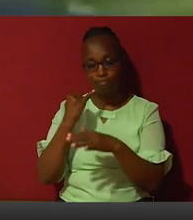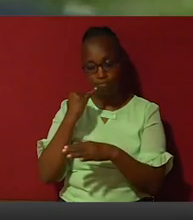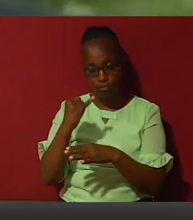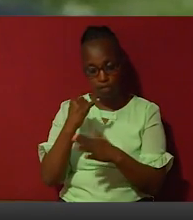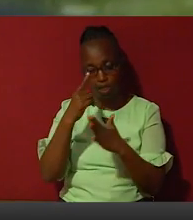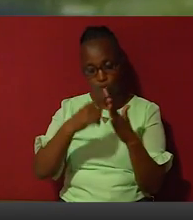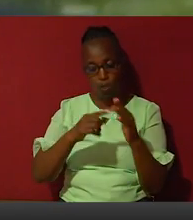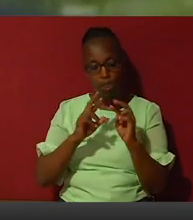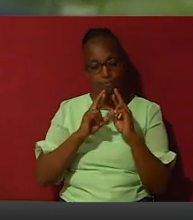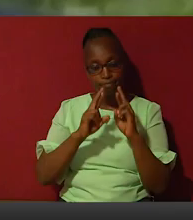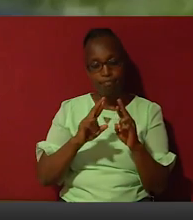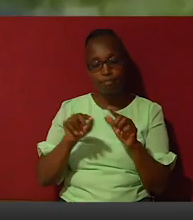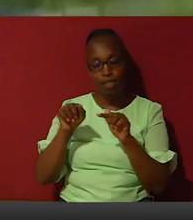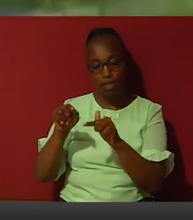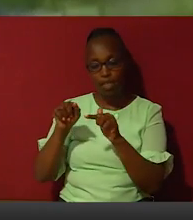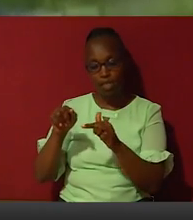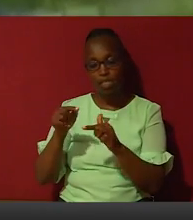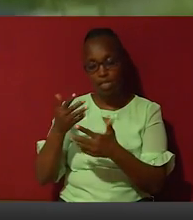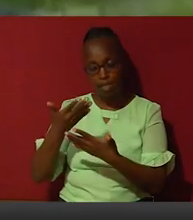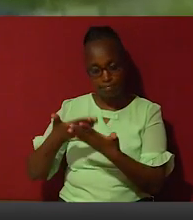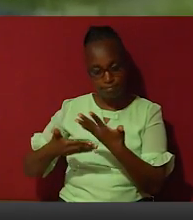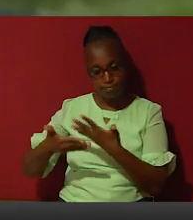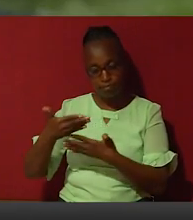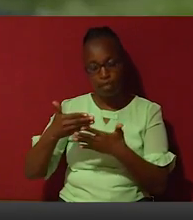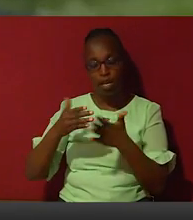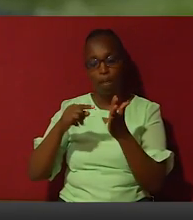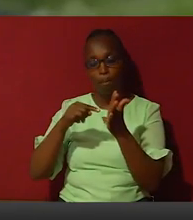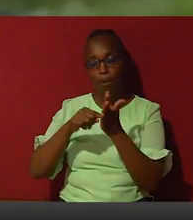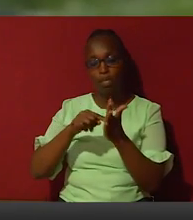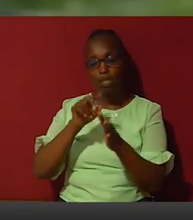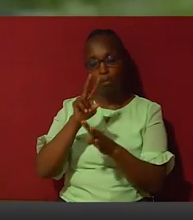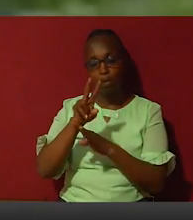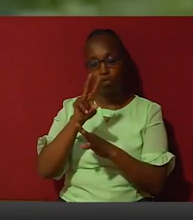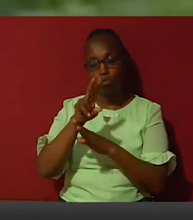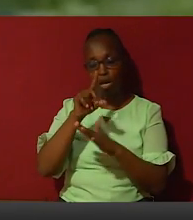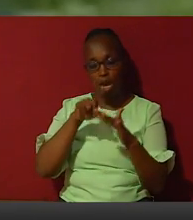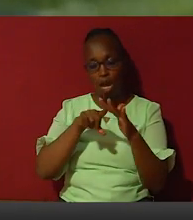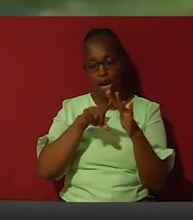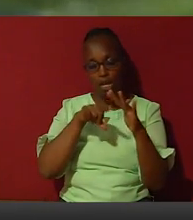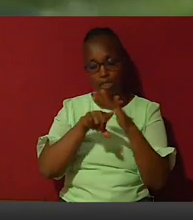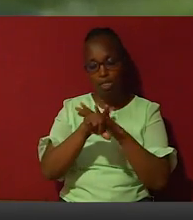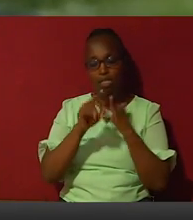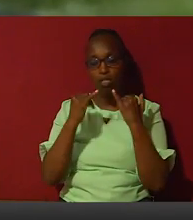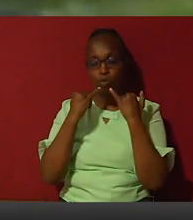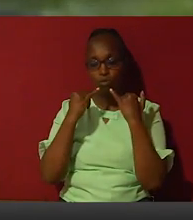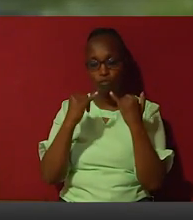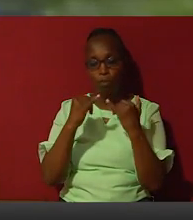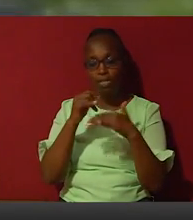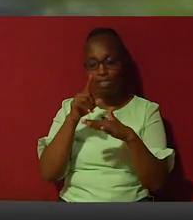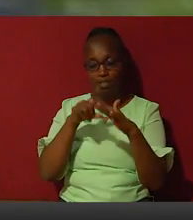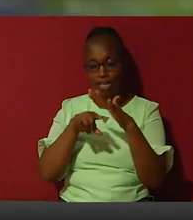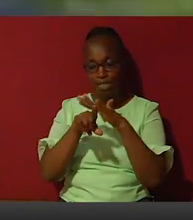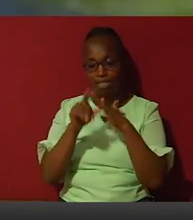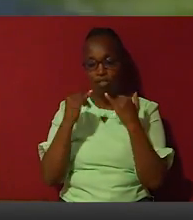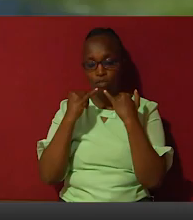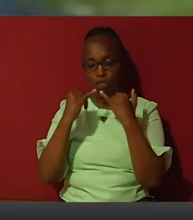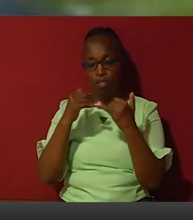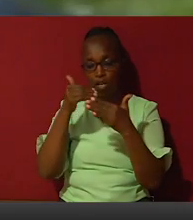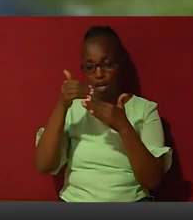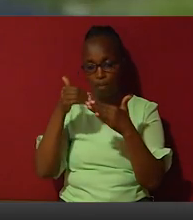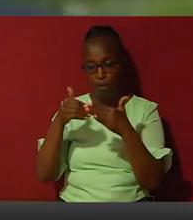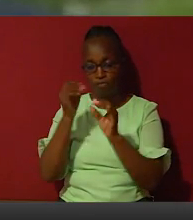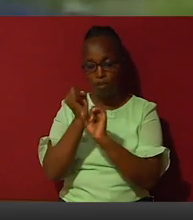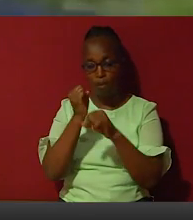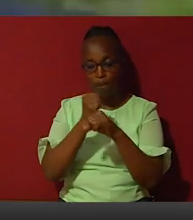to respond to. That's consultation. Two, access to information. Access to information prior to making